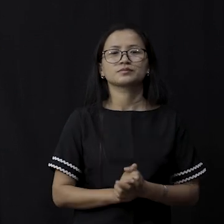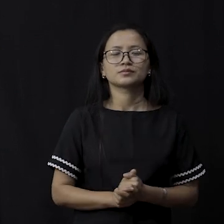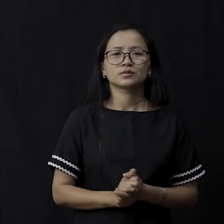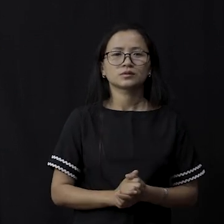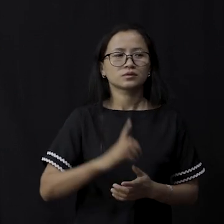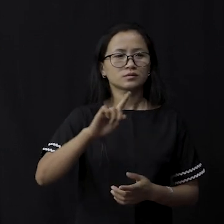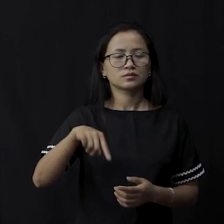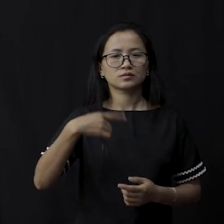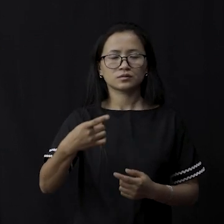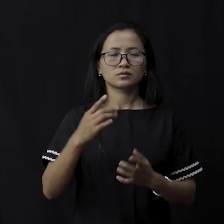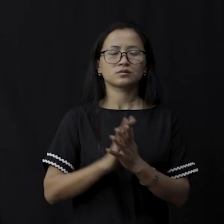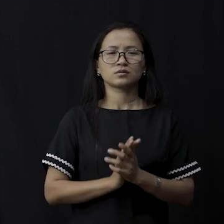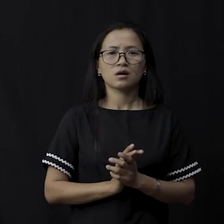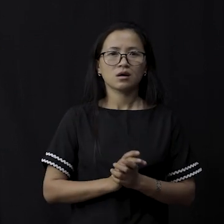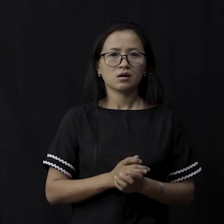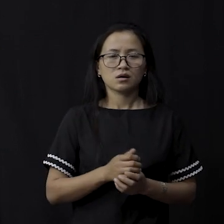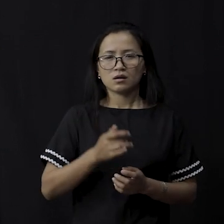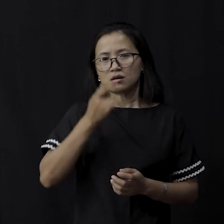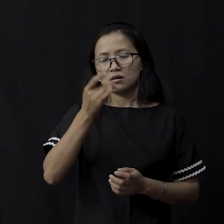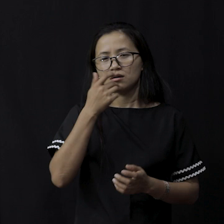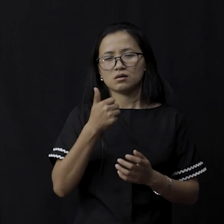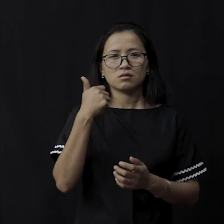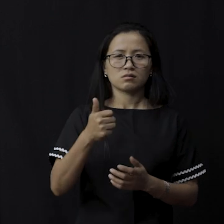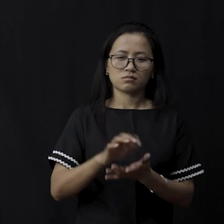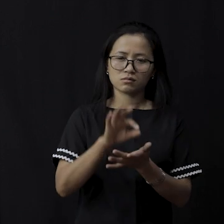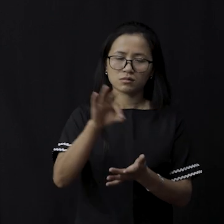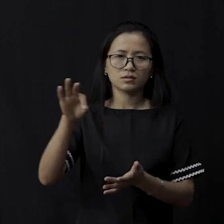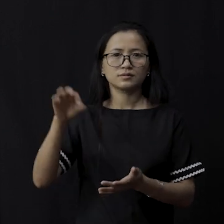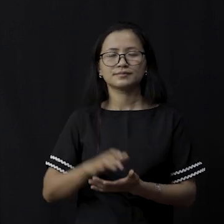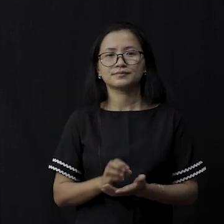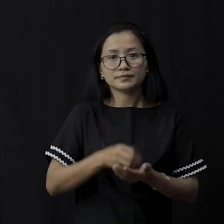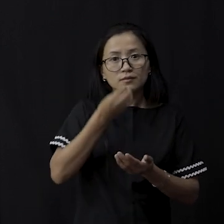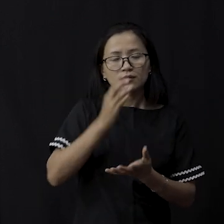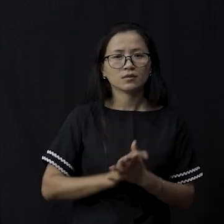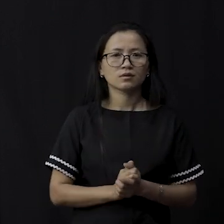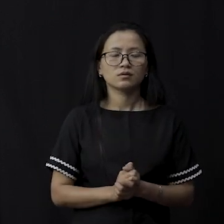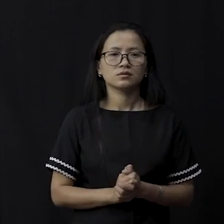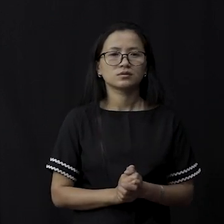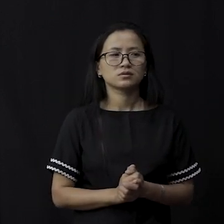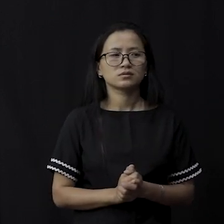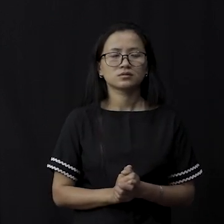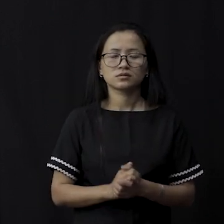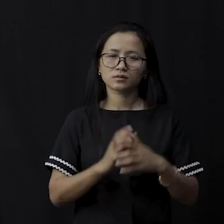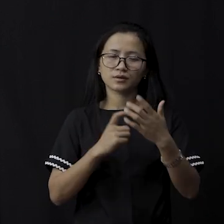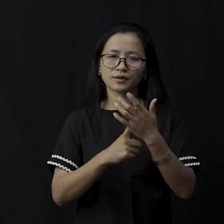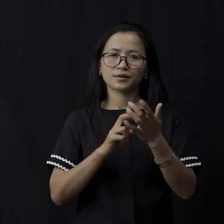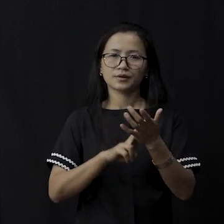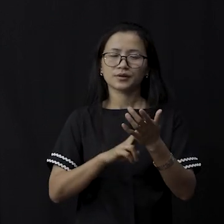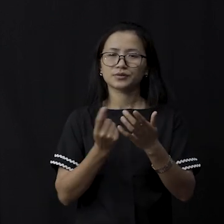next, yes, yummy, tasty food item contains the type of nutrients